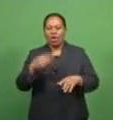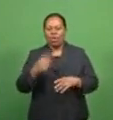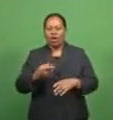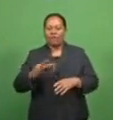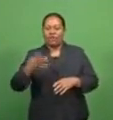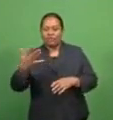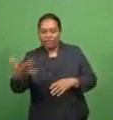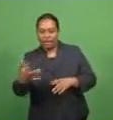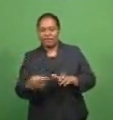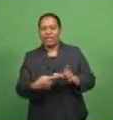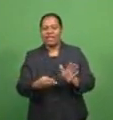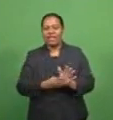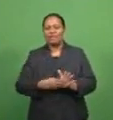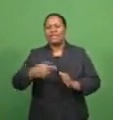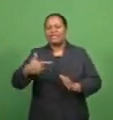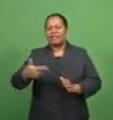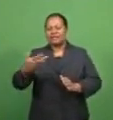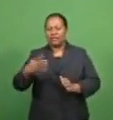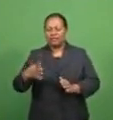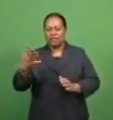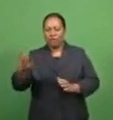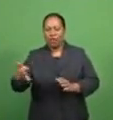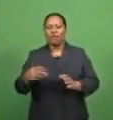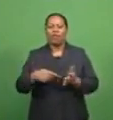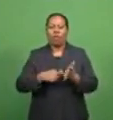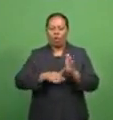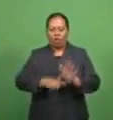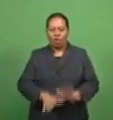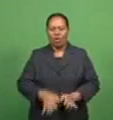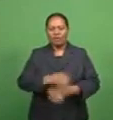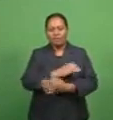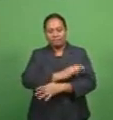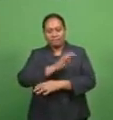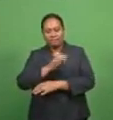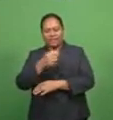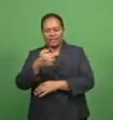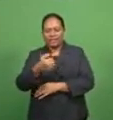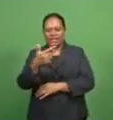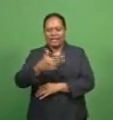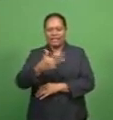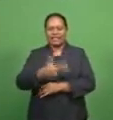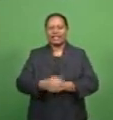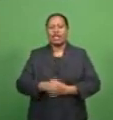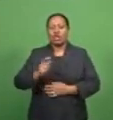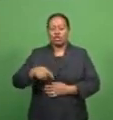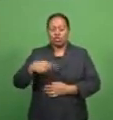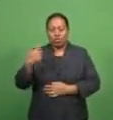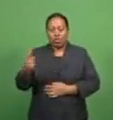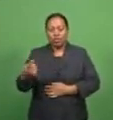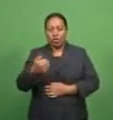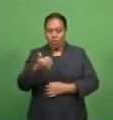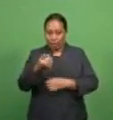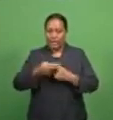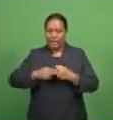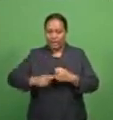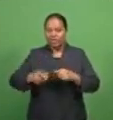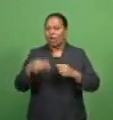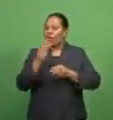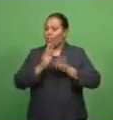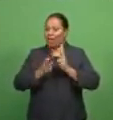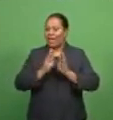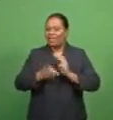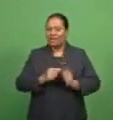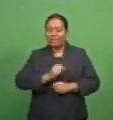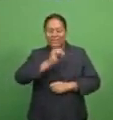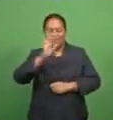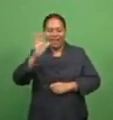high tide at 7:54 p.m. Sunrise at 6:18. For tomorrow, good news. The weather will be